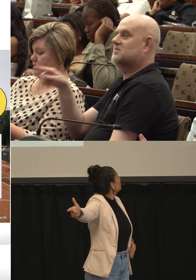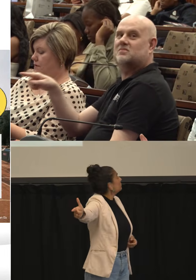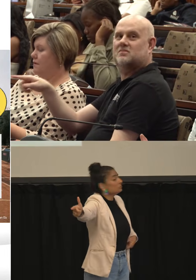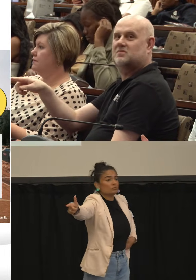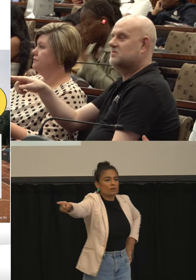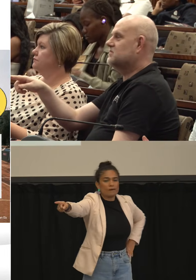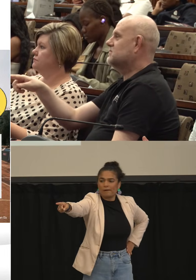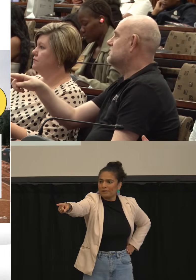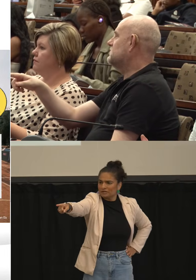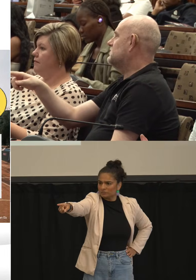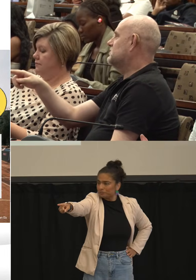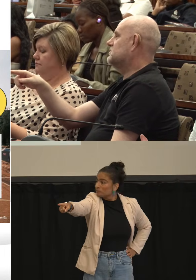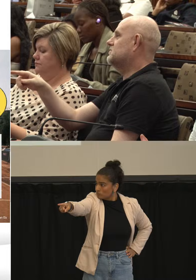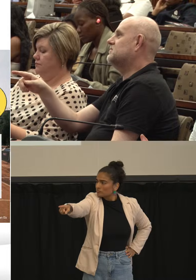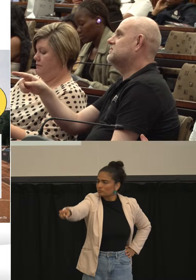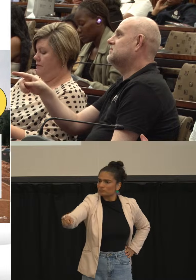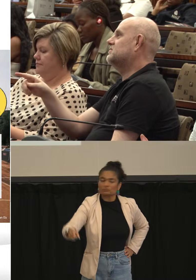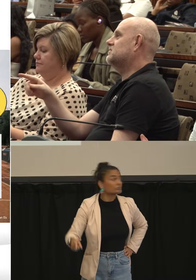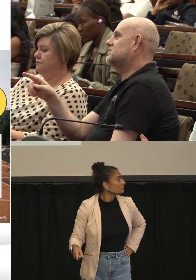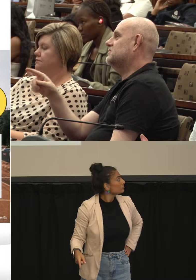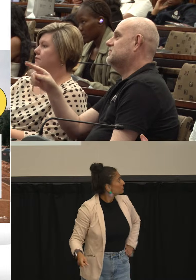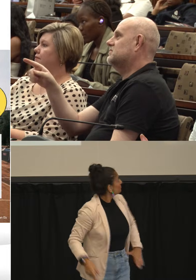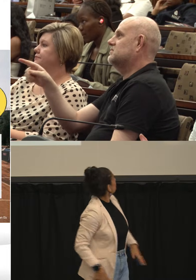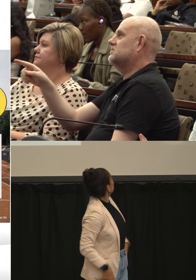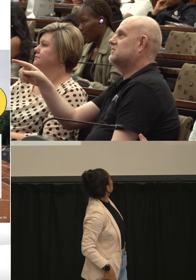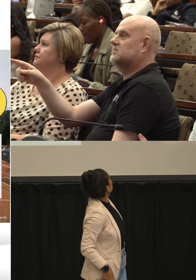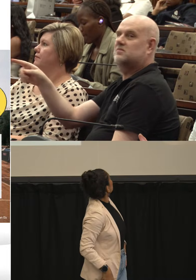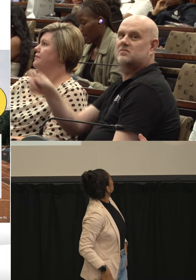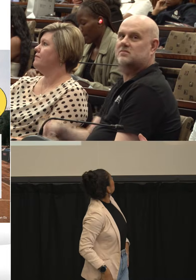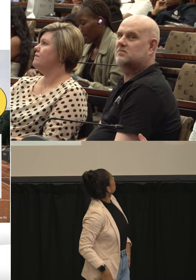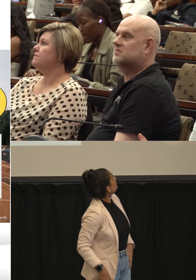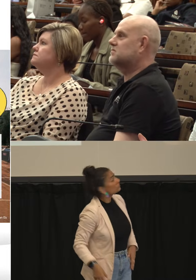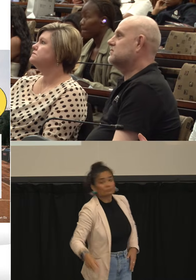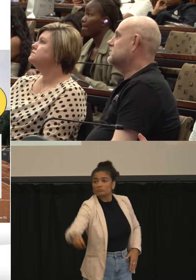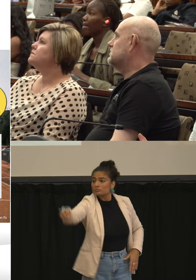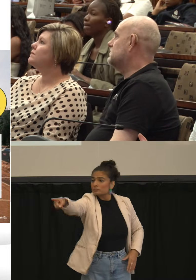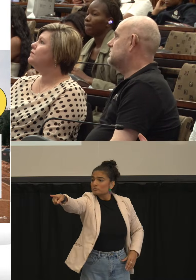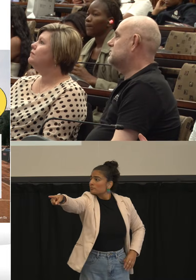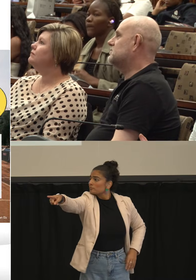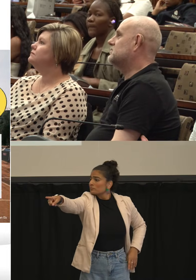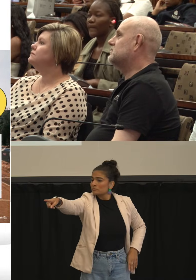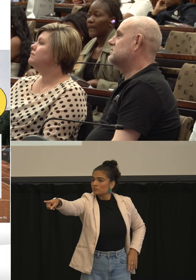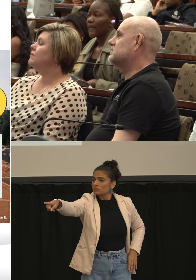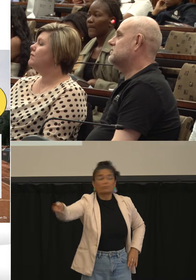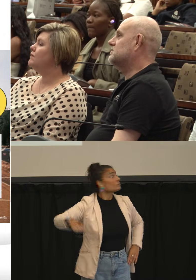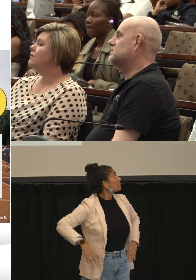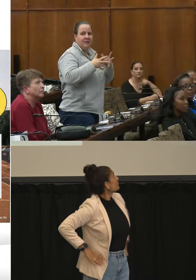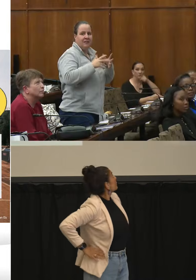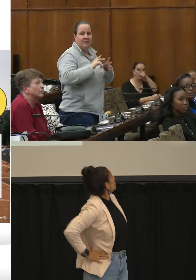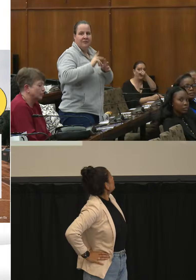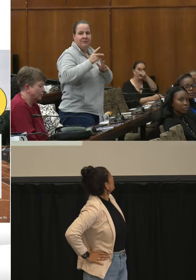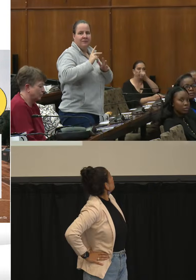Let's just hang on for the camera to just shift to Renata for a moment. Audience.